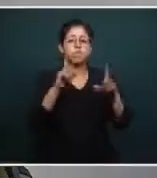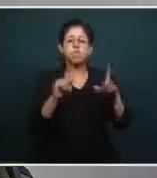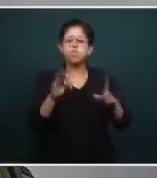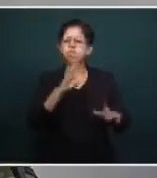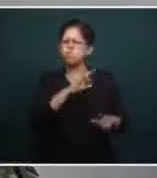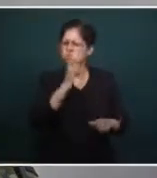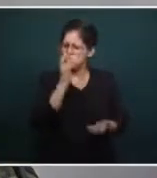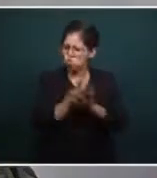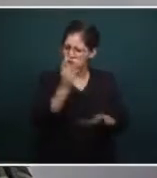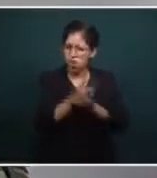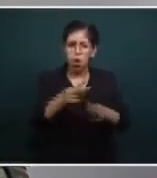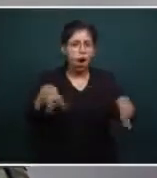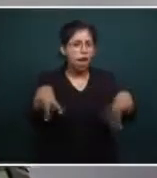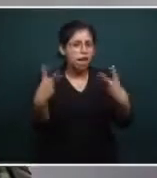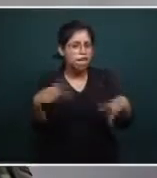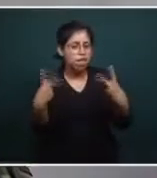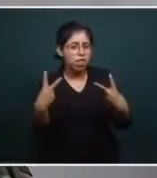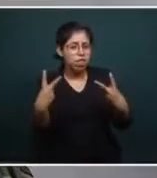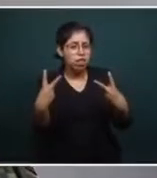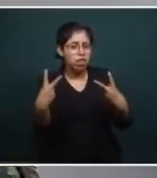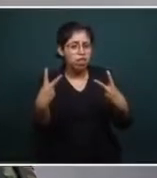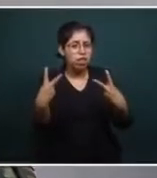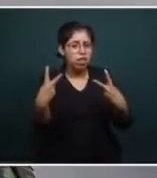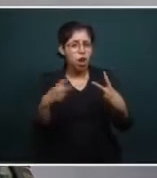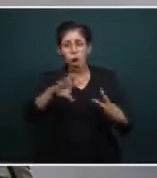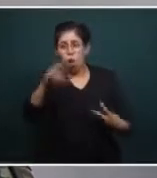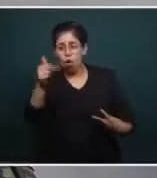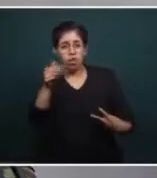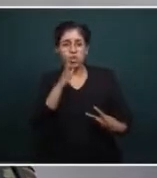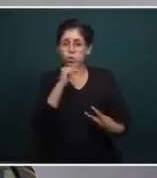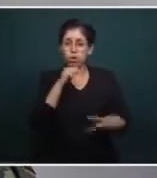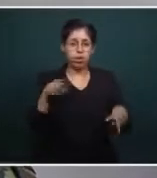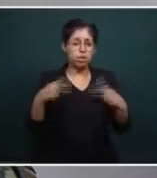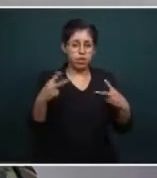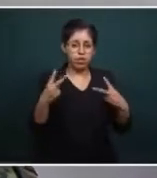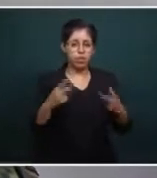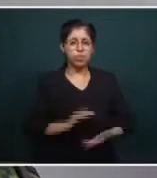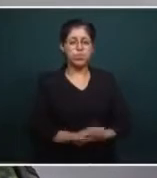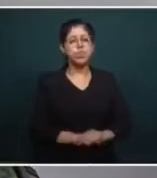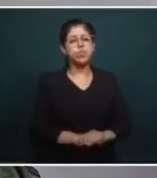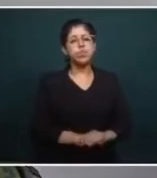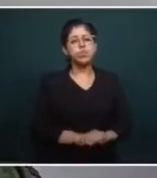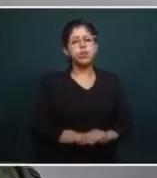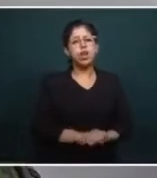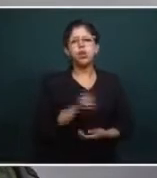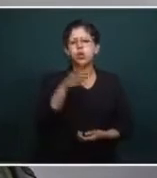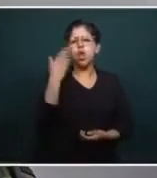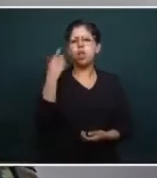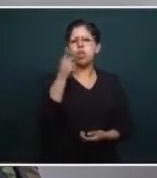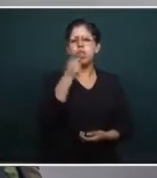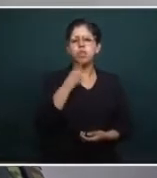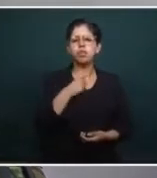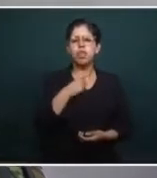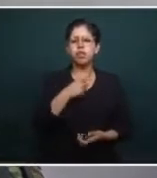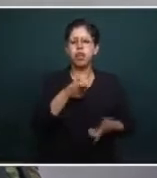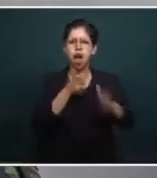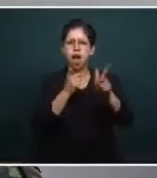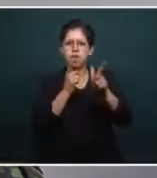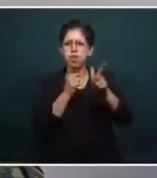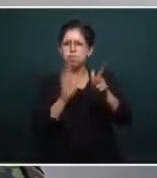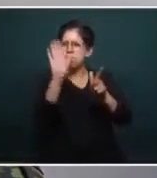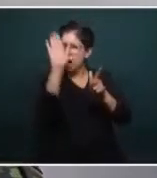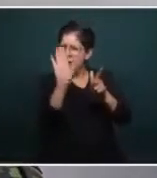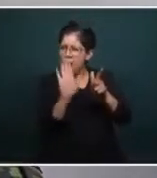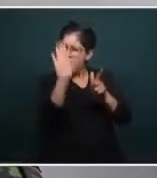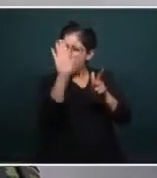responsible from the de la Mexican adquisición de state armamento. for En la the parte acquisition of de arms. armas como las que se So mencionaban, regarding que the son arms that you were talking parecidas about